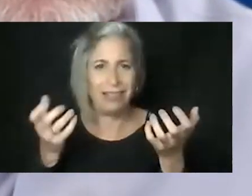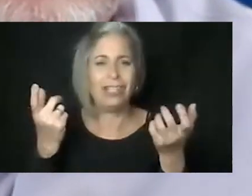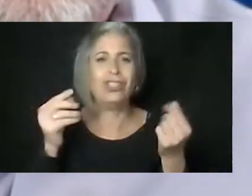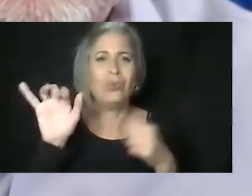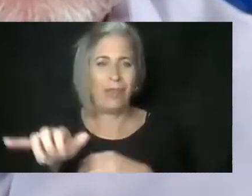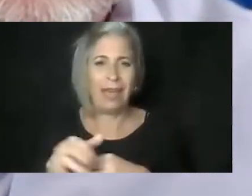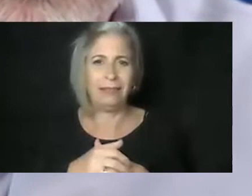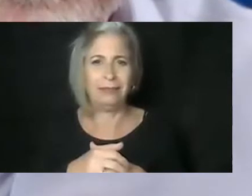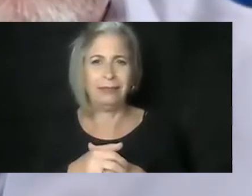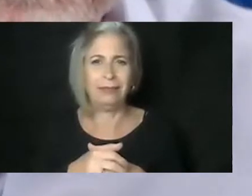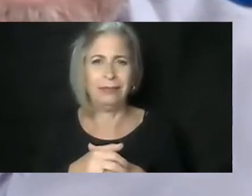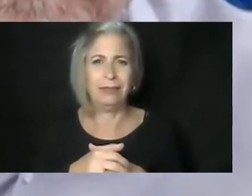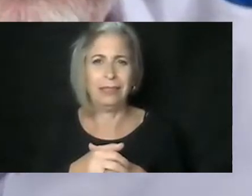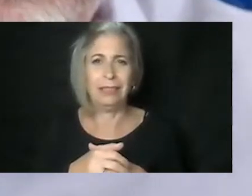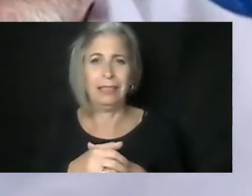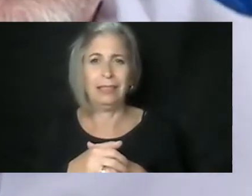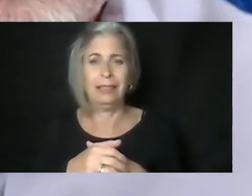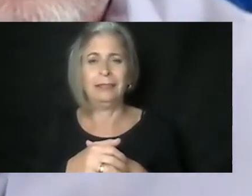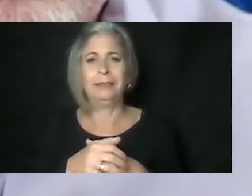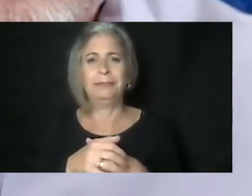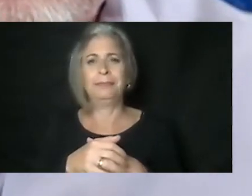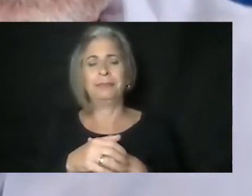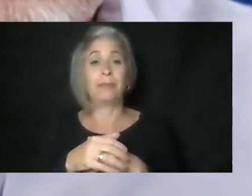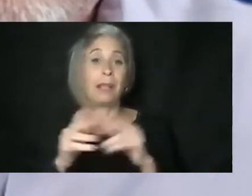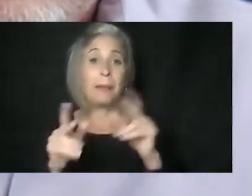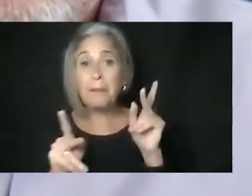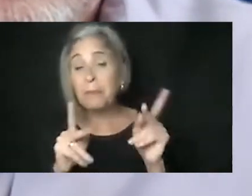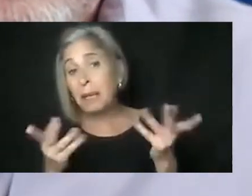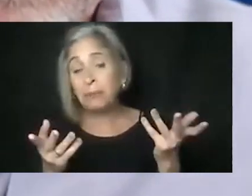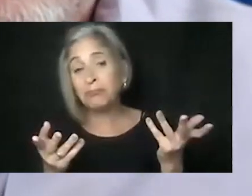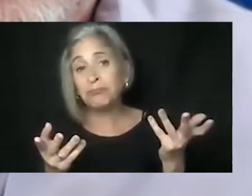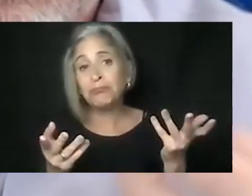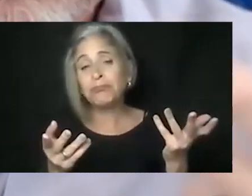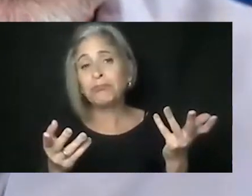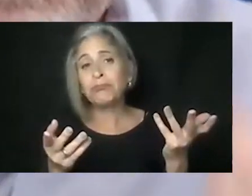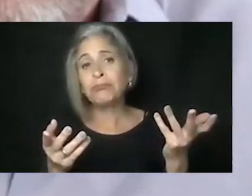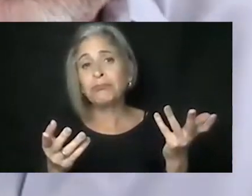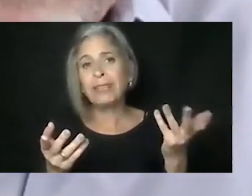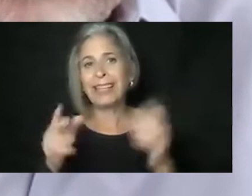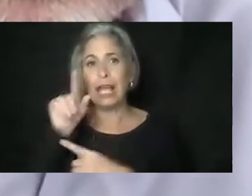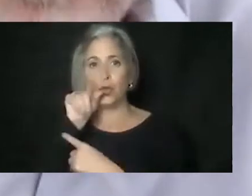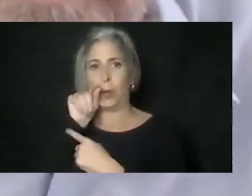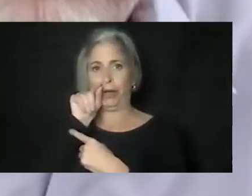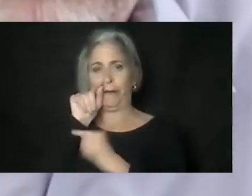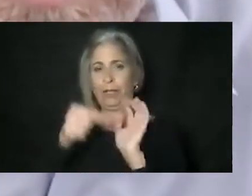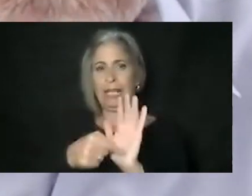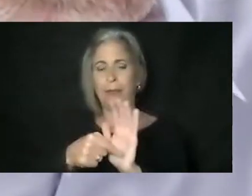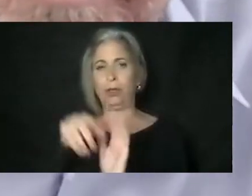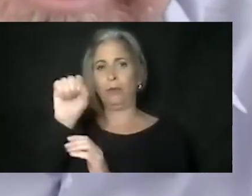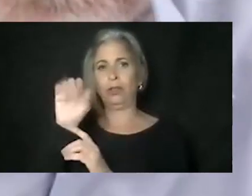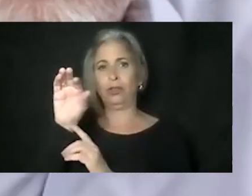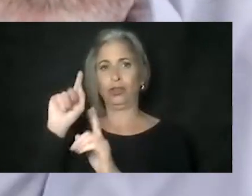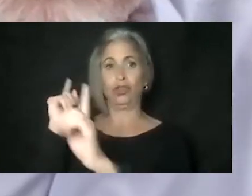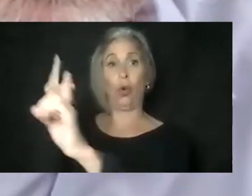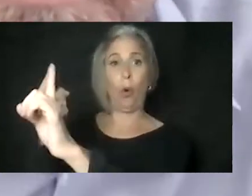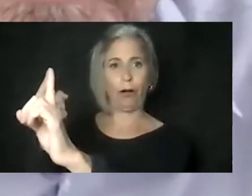almost see like scoring or gamifying it, like, that like on Twitter, you'd get a score for how